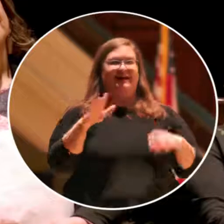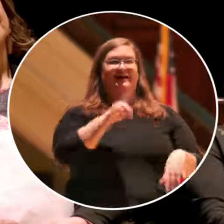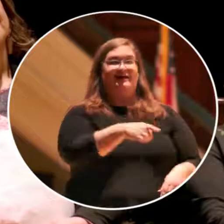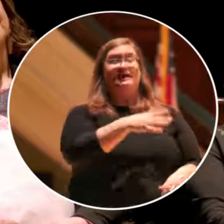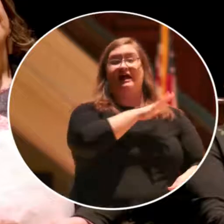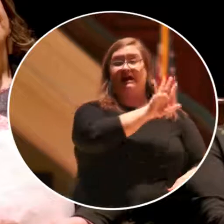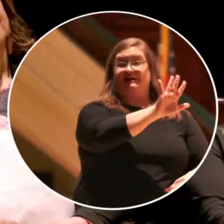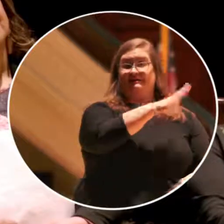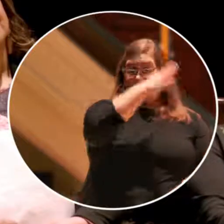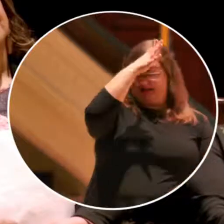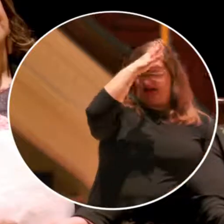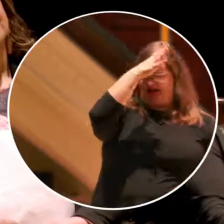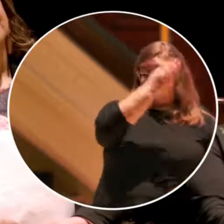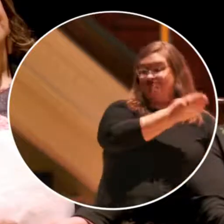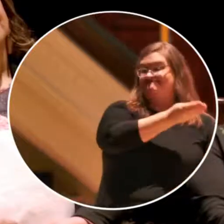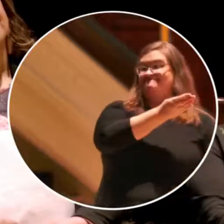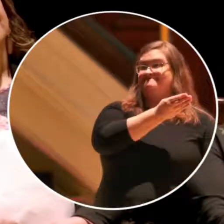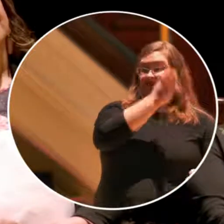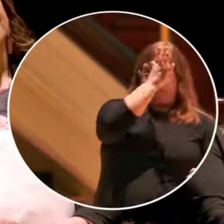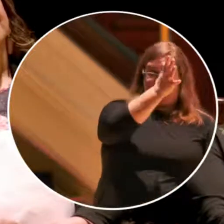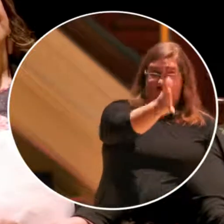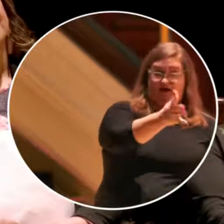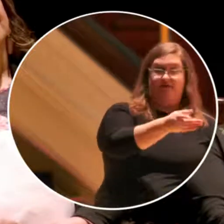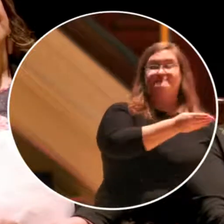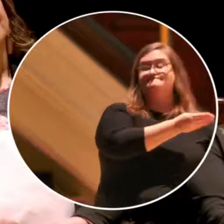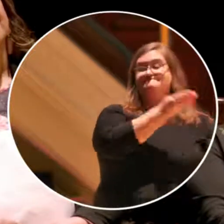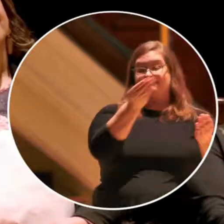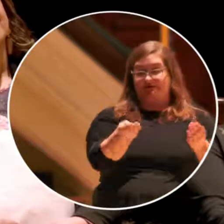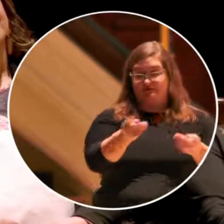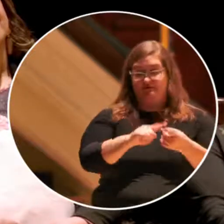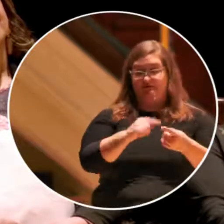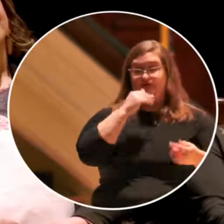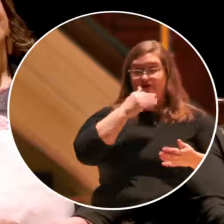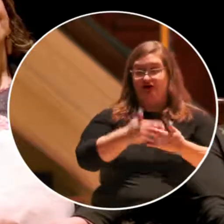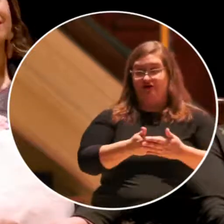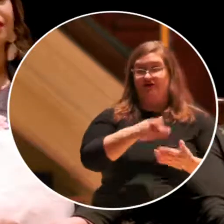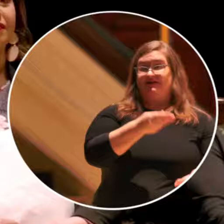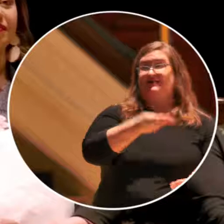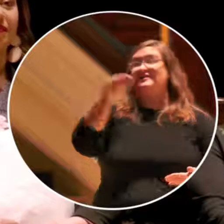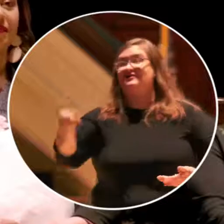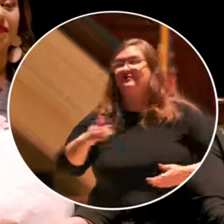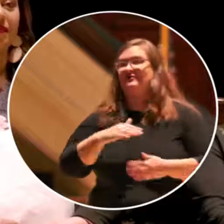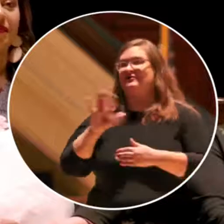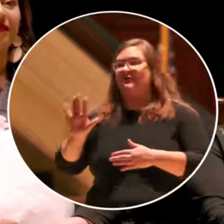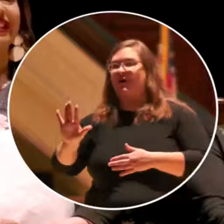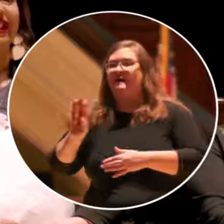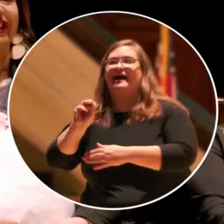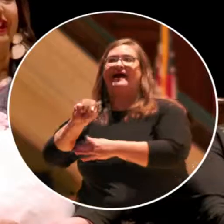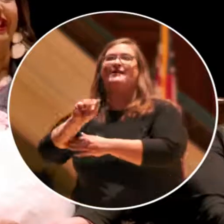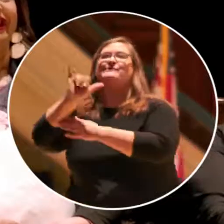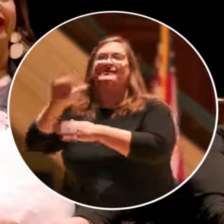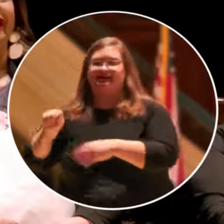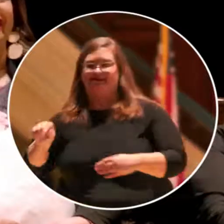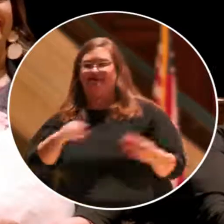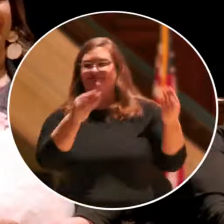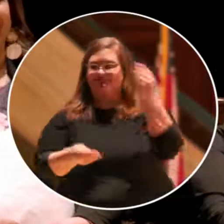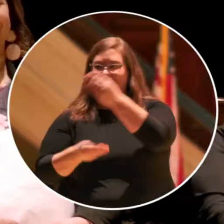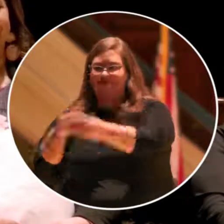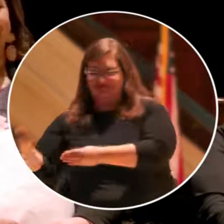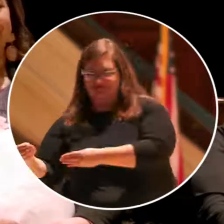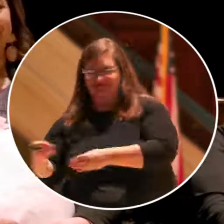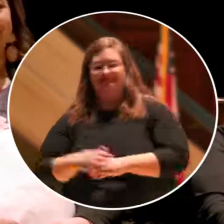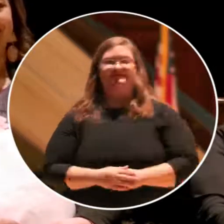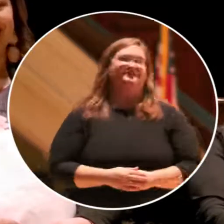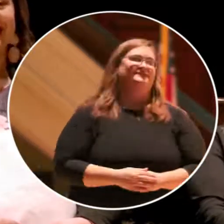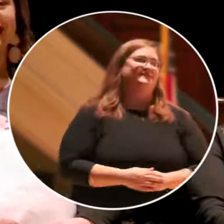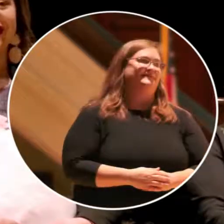had given her and said I could use it, and the unspoken was, "I trust you, but be careful." And I